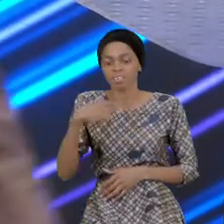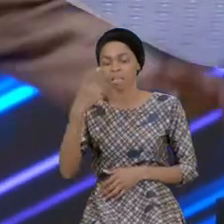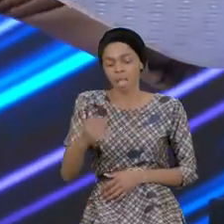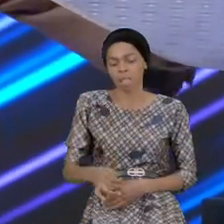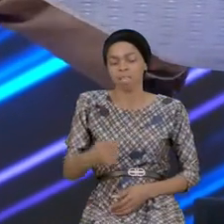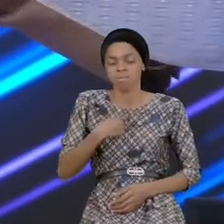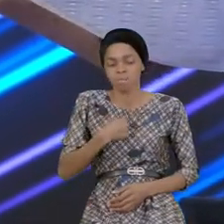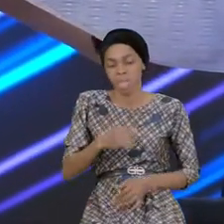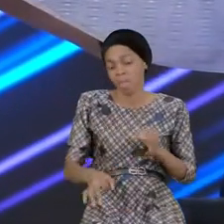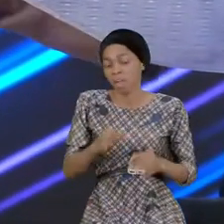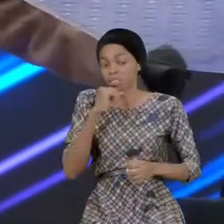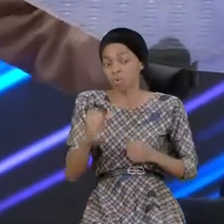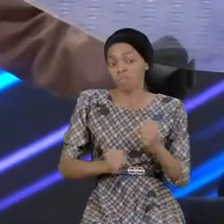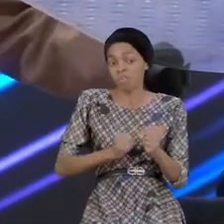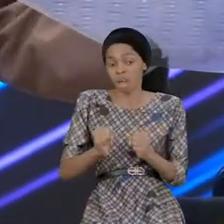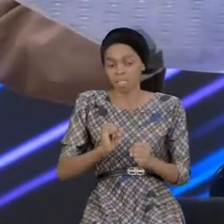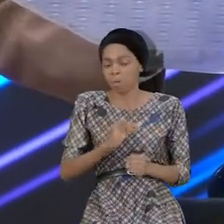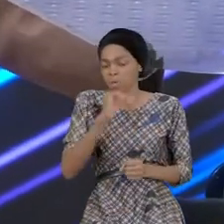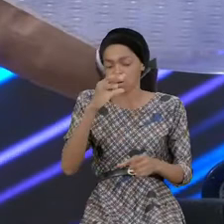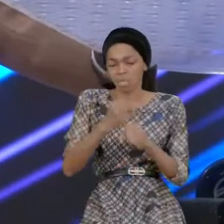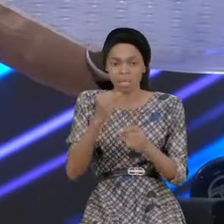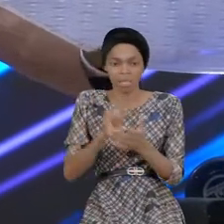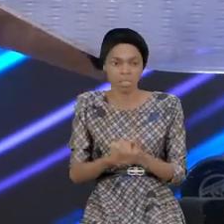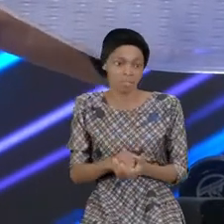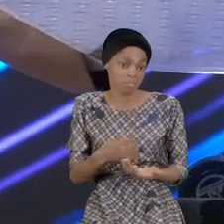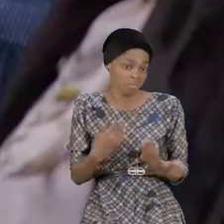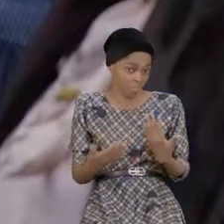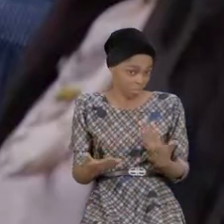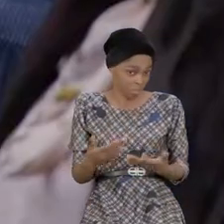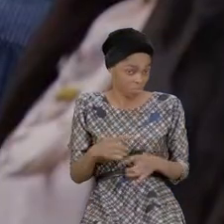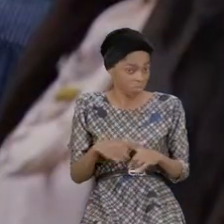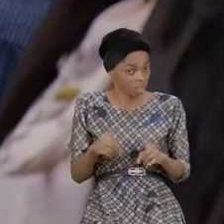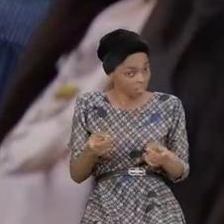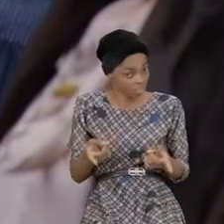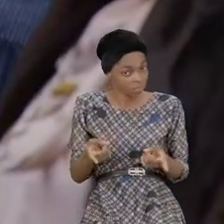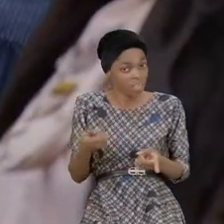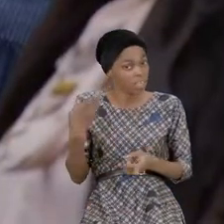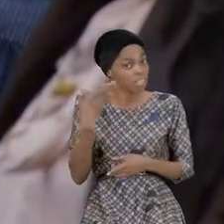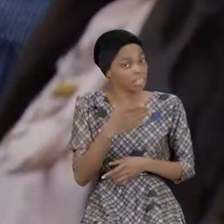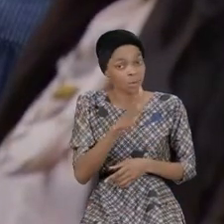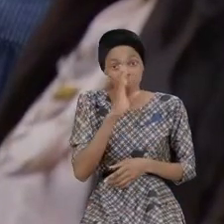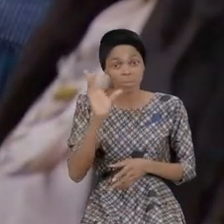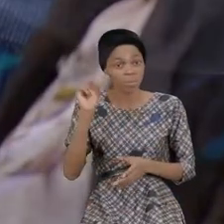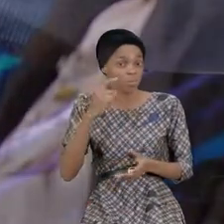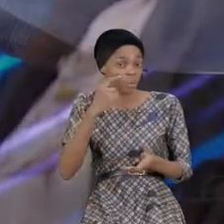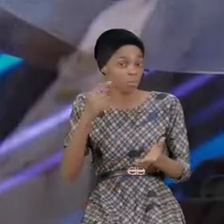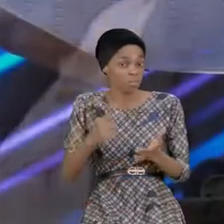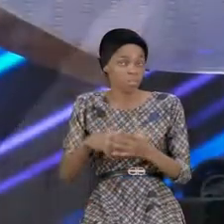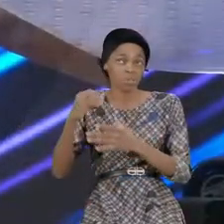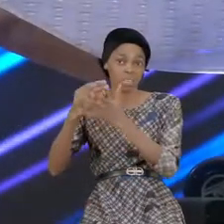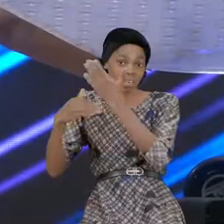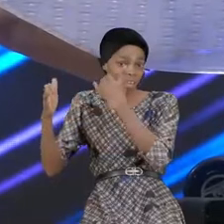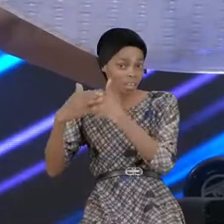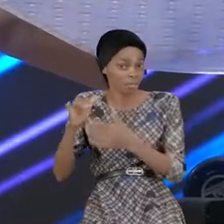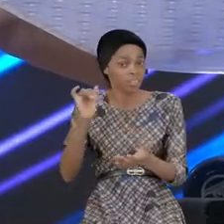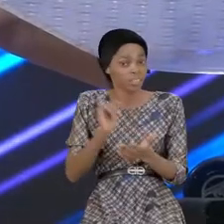for that, will I get that? Maybe. But there'll be no recognition in heaven that